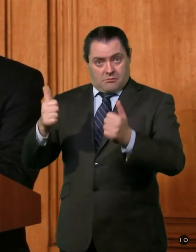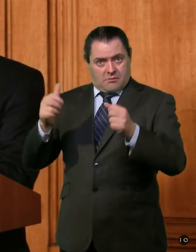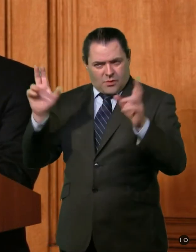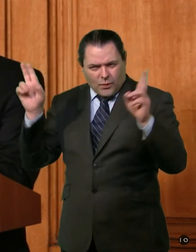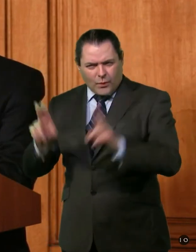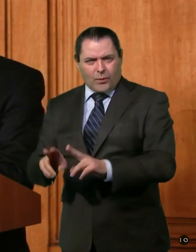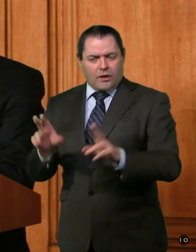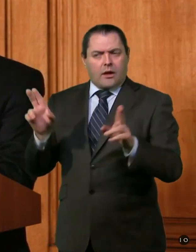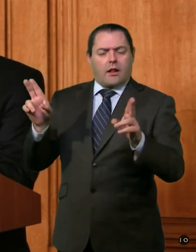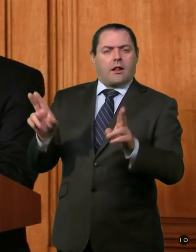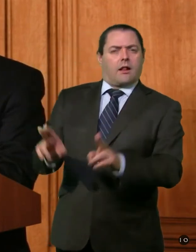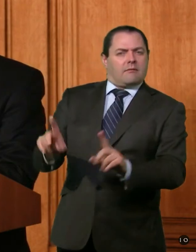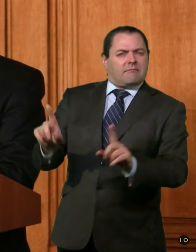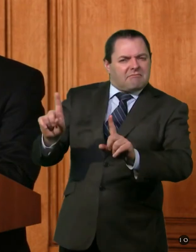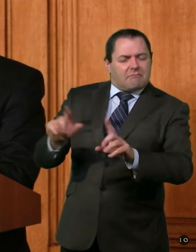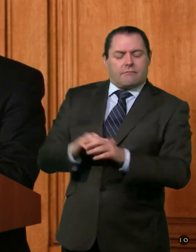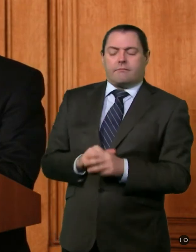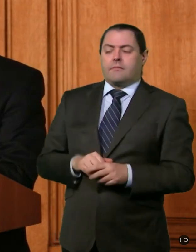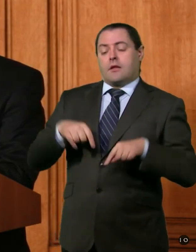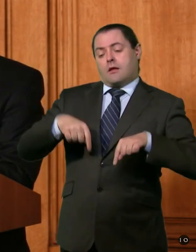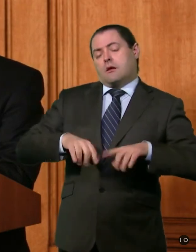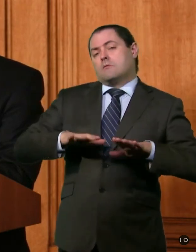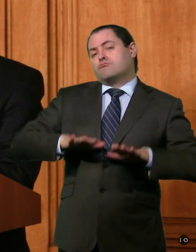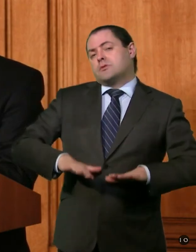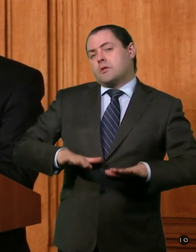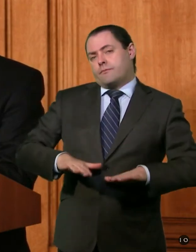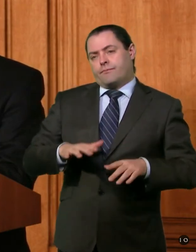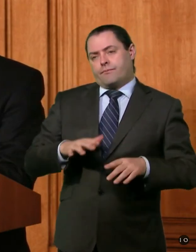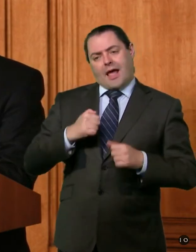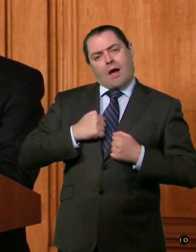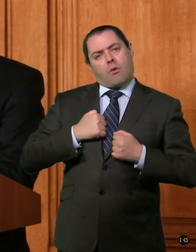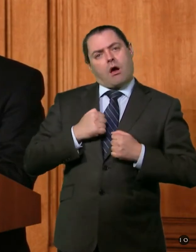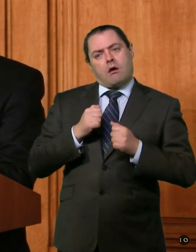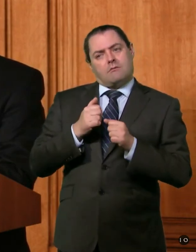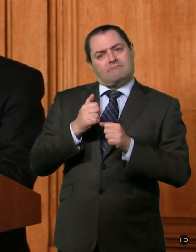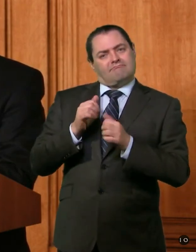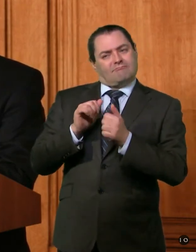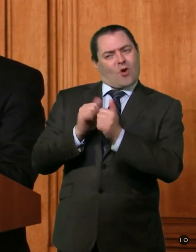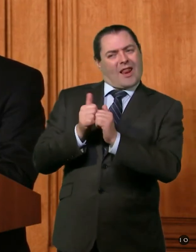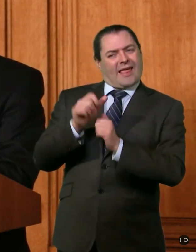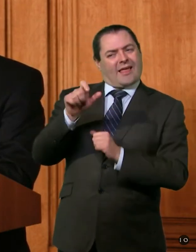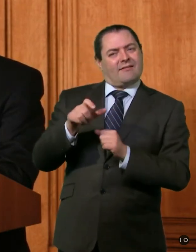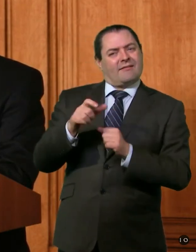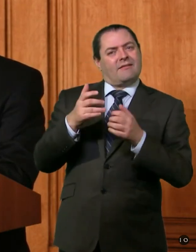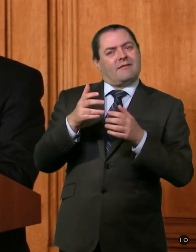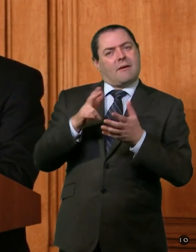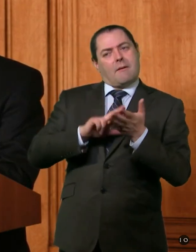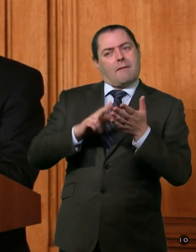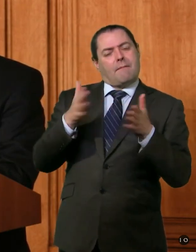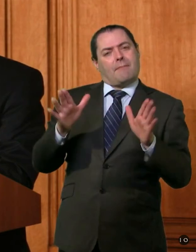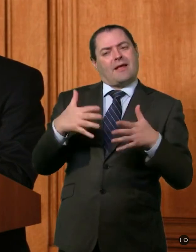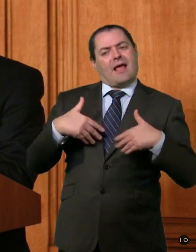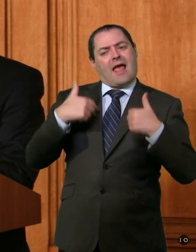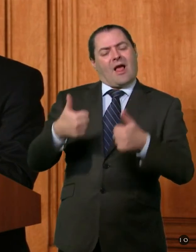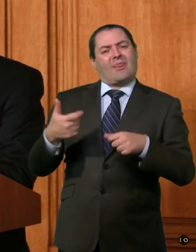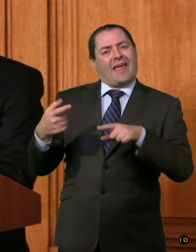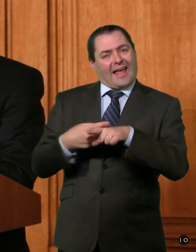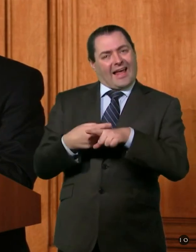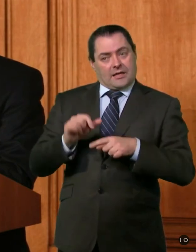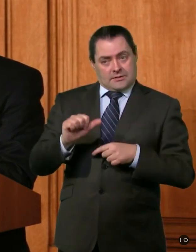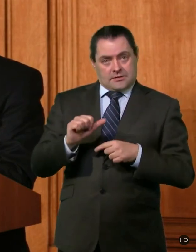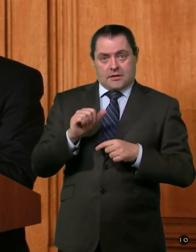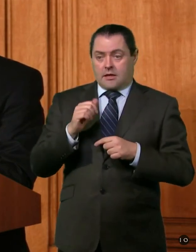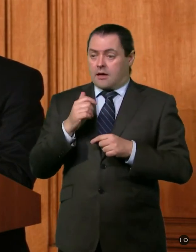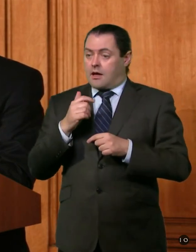at Public Health England have already linked the national immunisation data set to the testing data, and